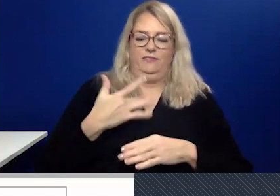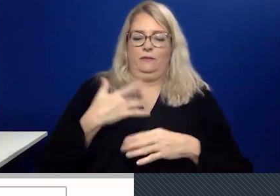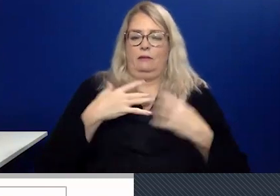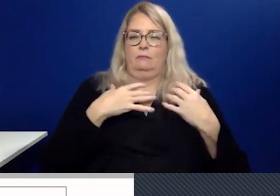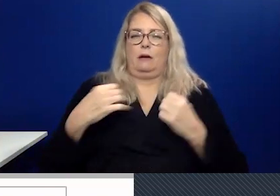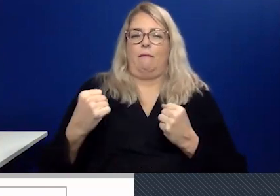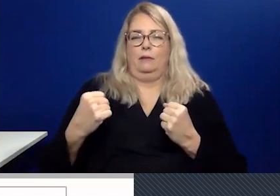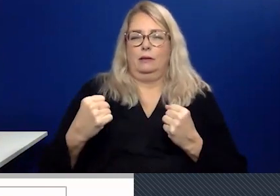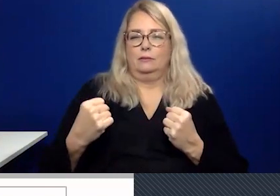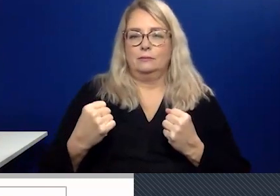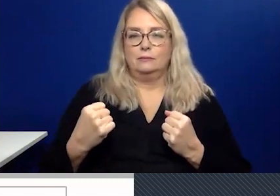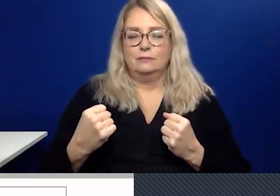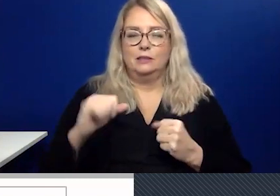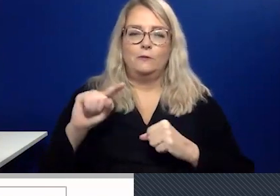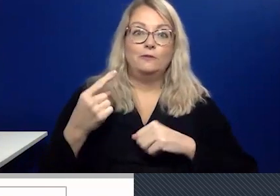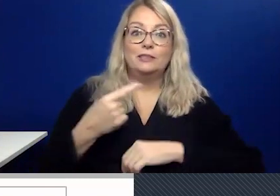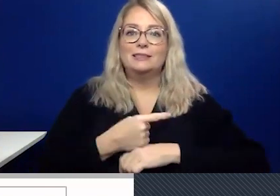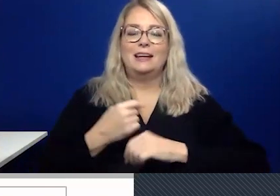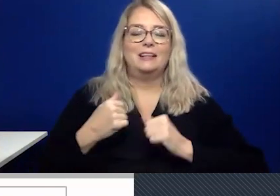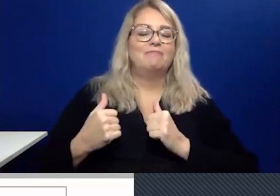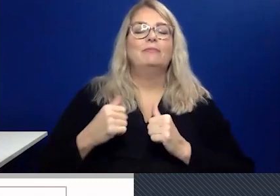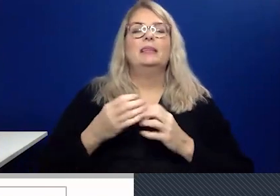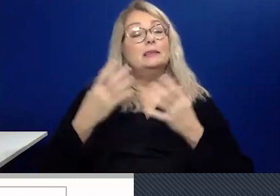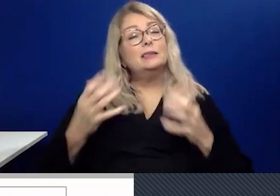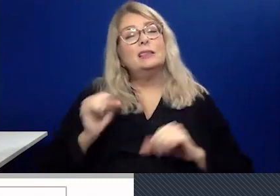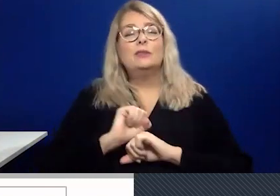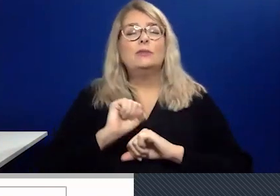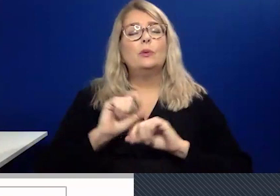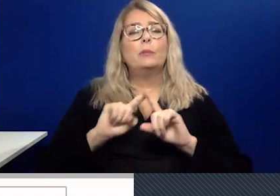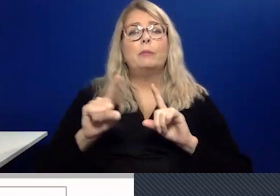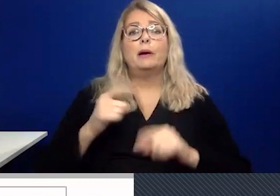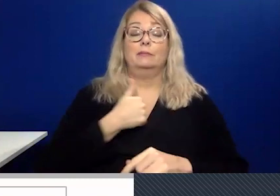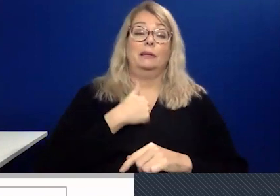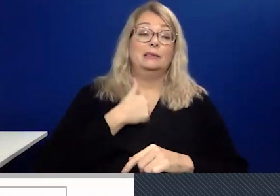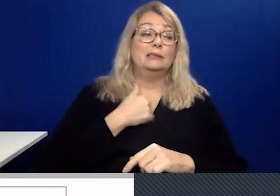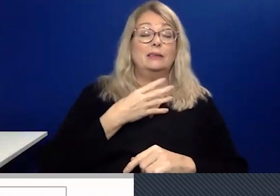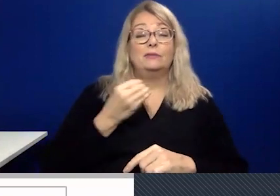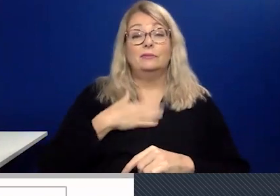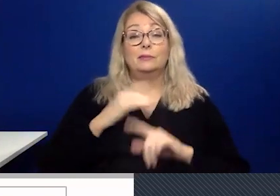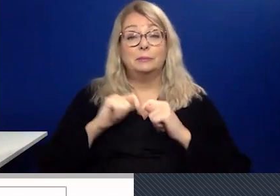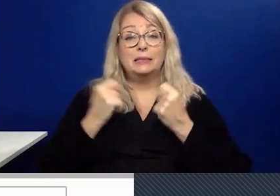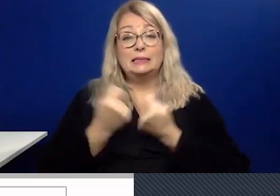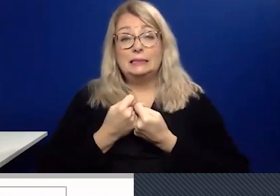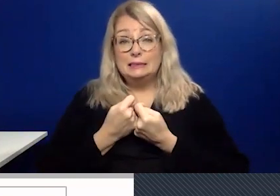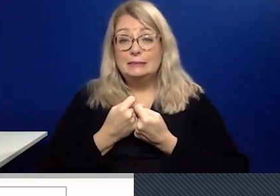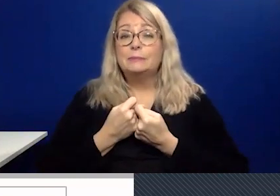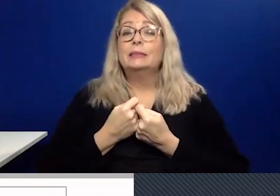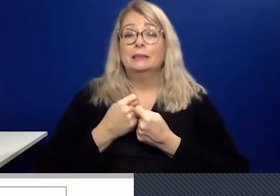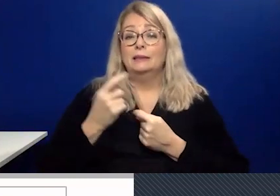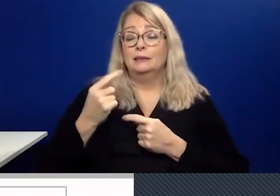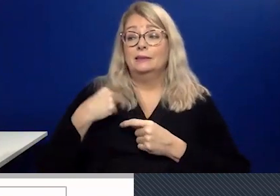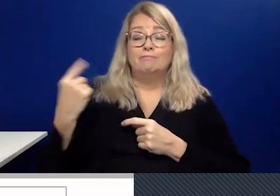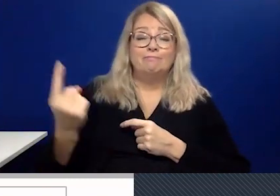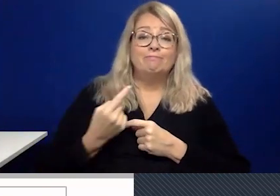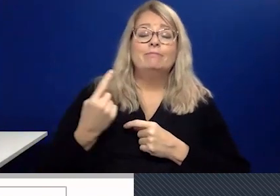first day. And it is a lot of work, but I think something that myself and my team of counselors, Crystal and Roxy as well, we